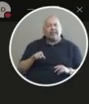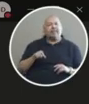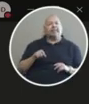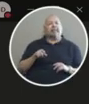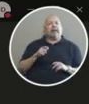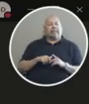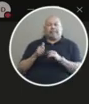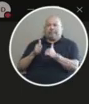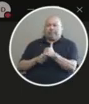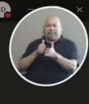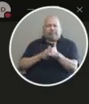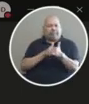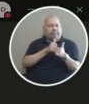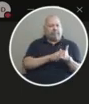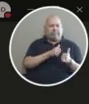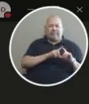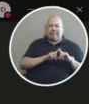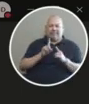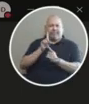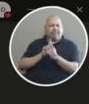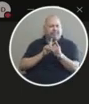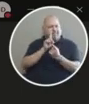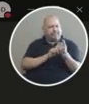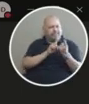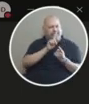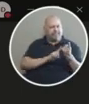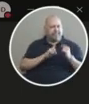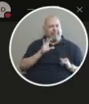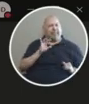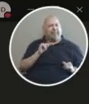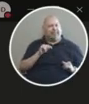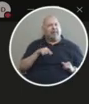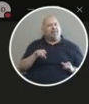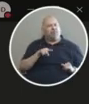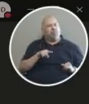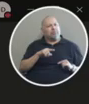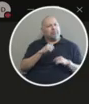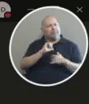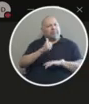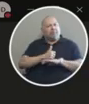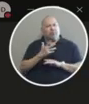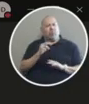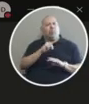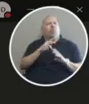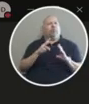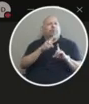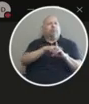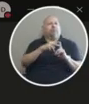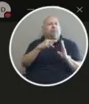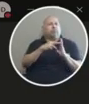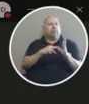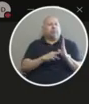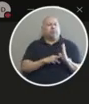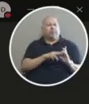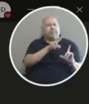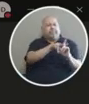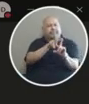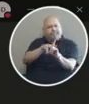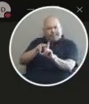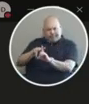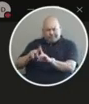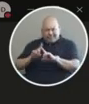on a case-by-case basis. Of course, Lift Fund would have to kind of stipulate that with each business owner and their respective